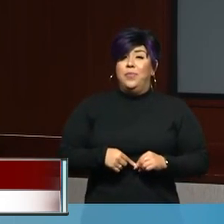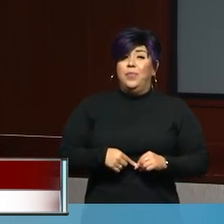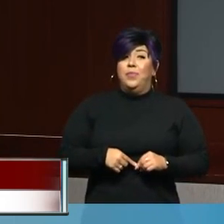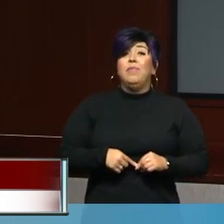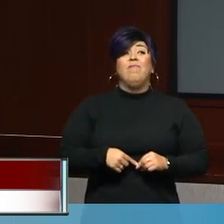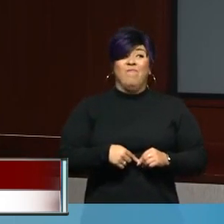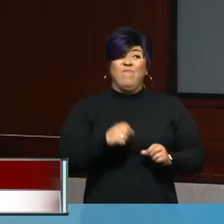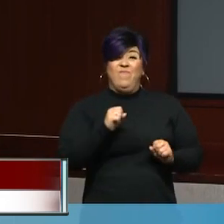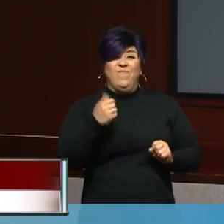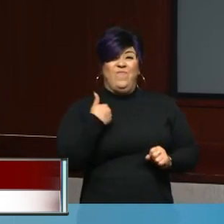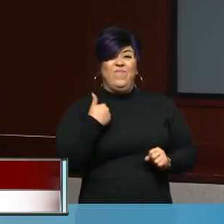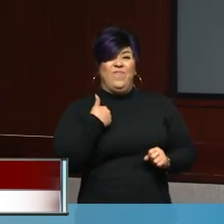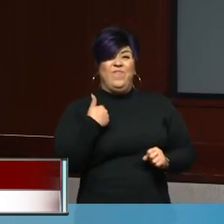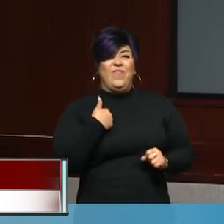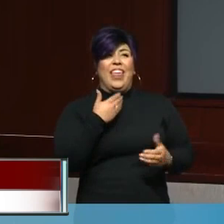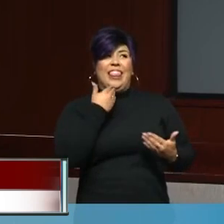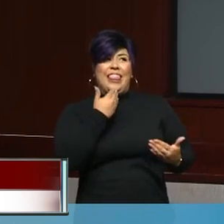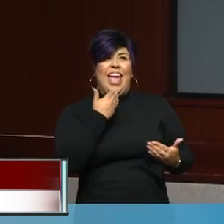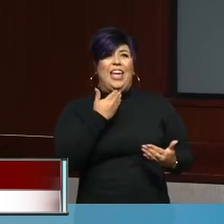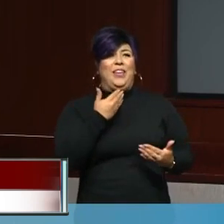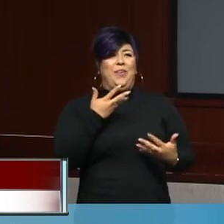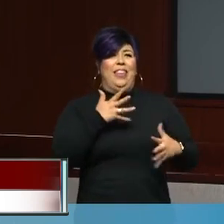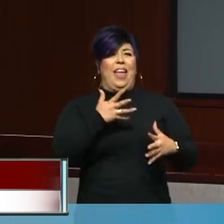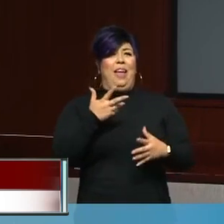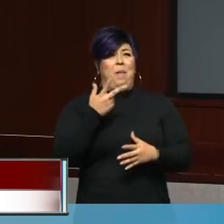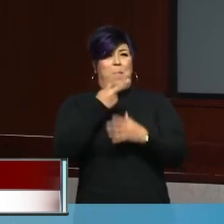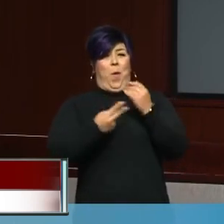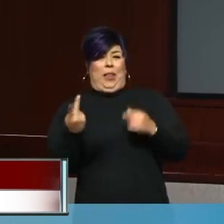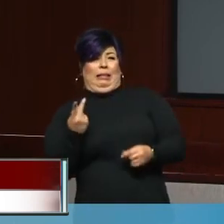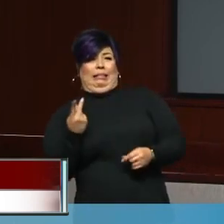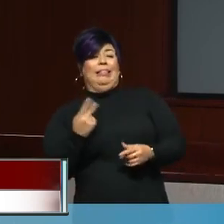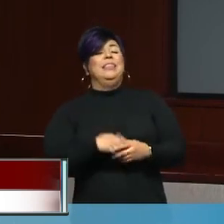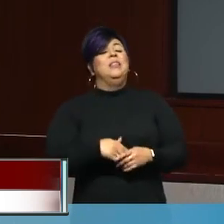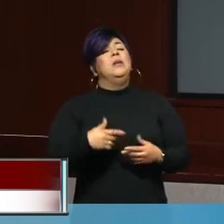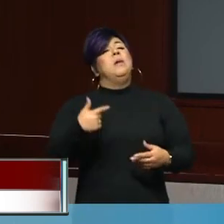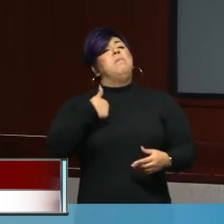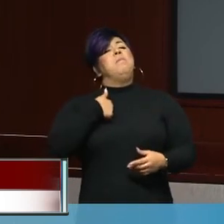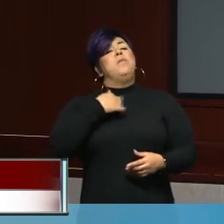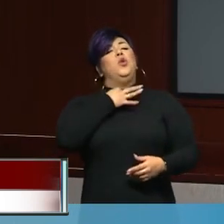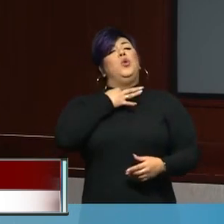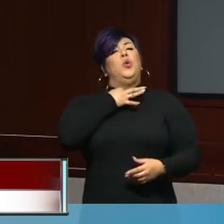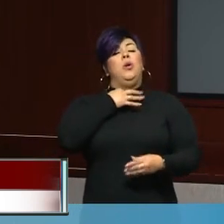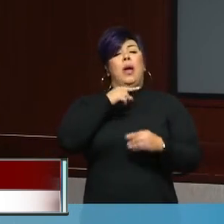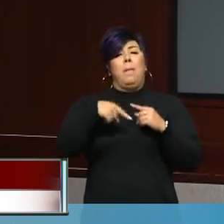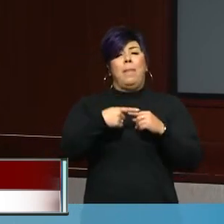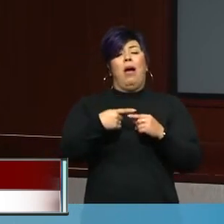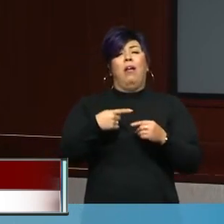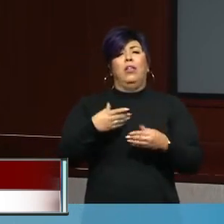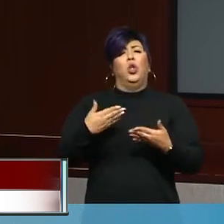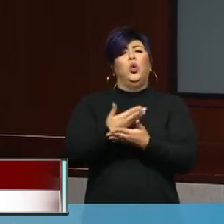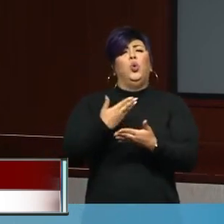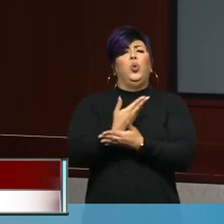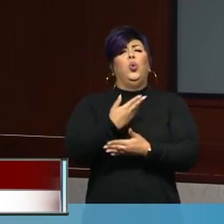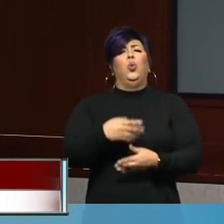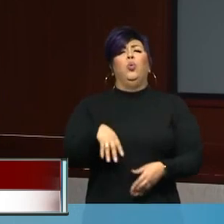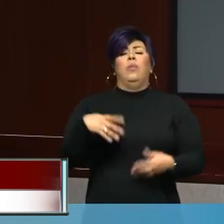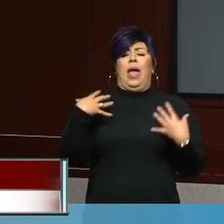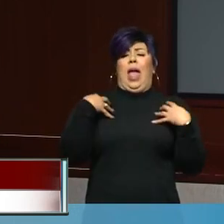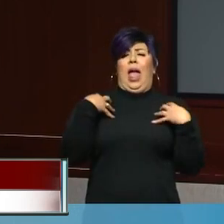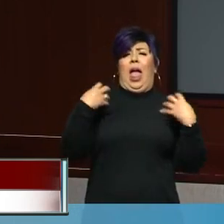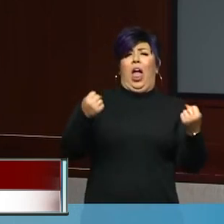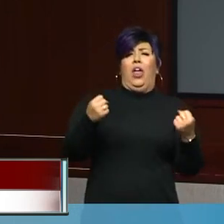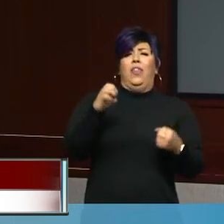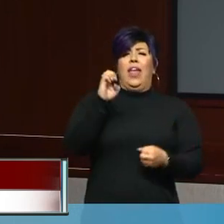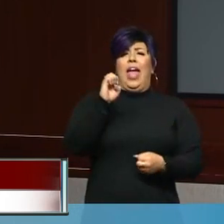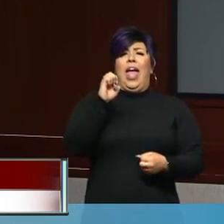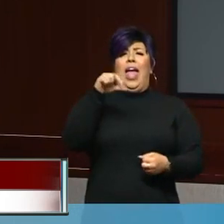I did. Thank you so much for letting both of us ask questions. I wanted to talk about the health equity metric, and I apologize